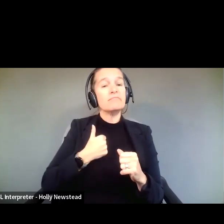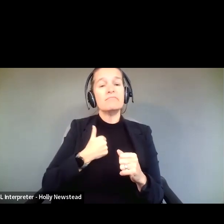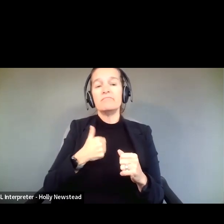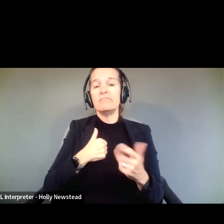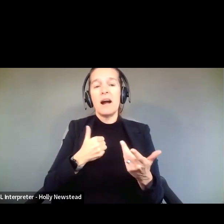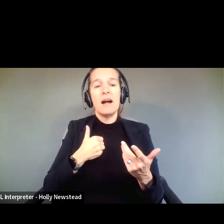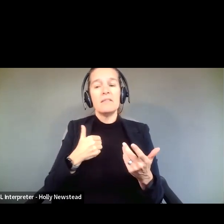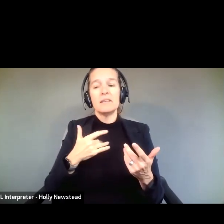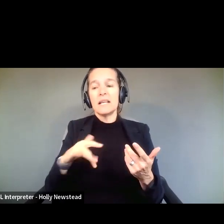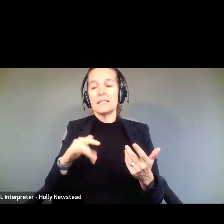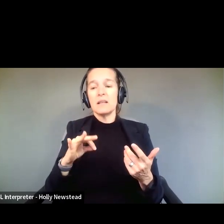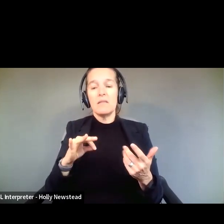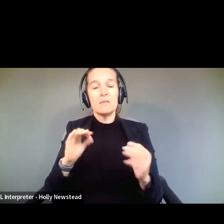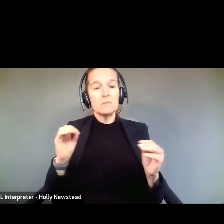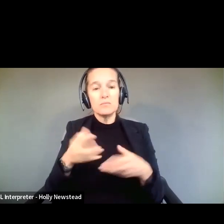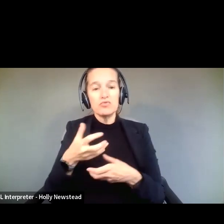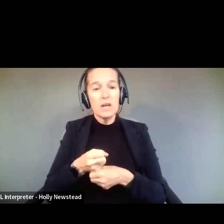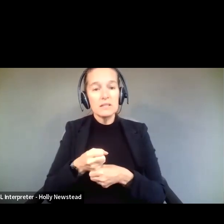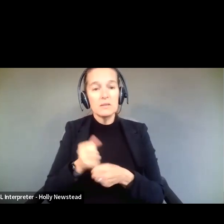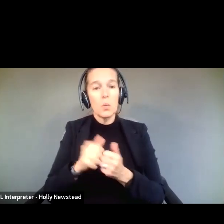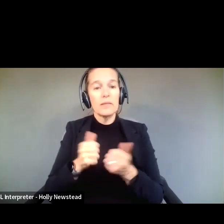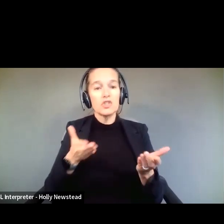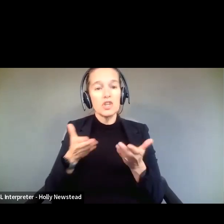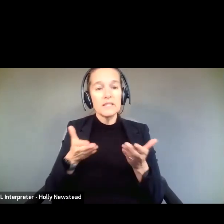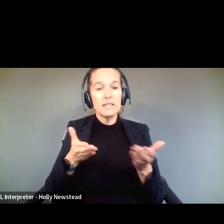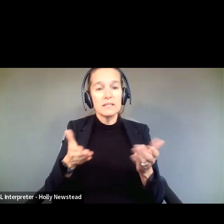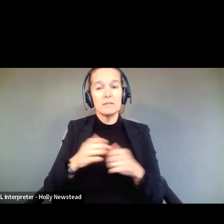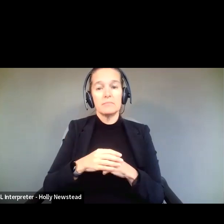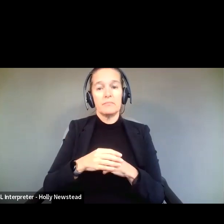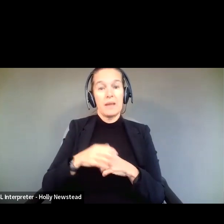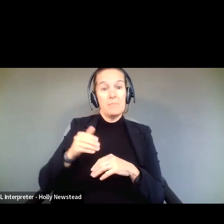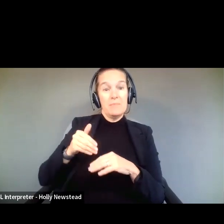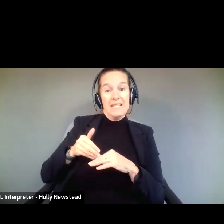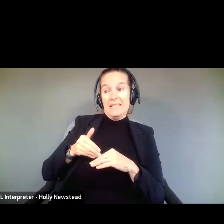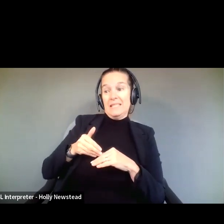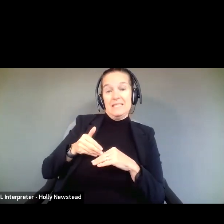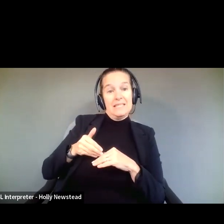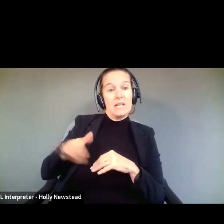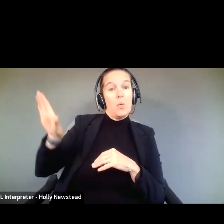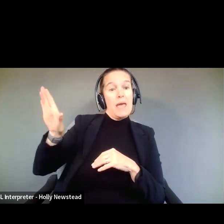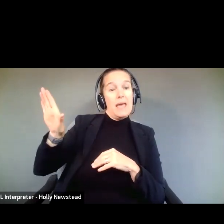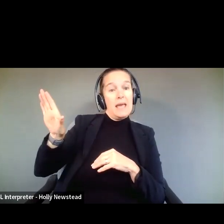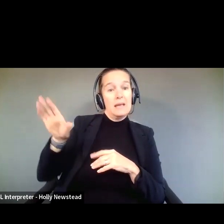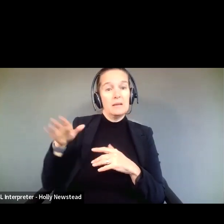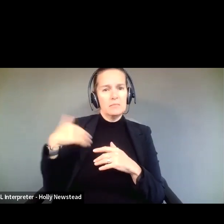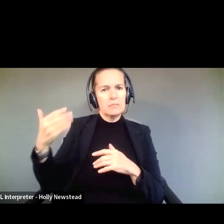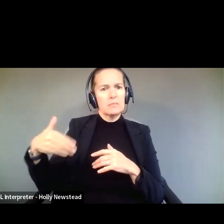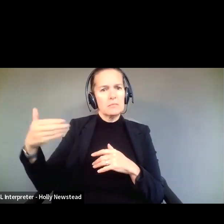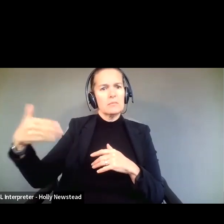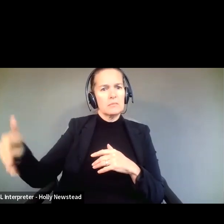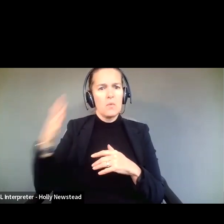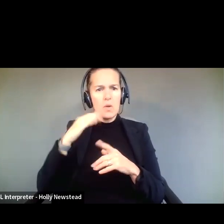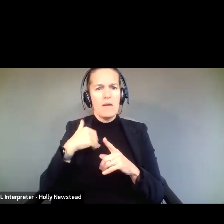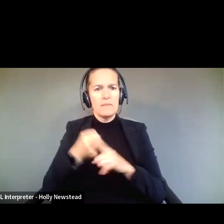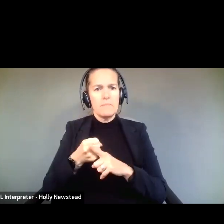sense of distrust with services, being sent away time and time again is going to have an impact.